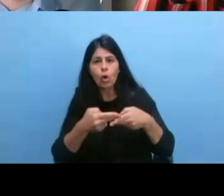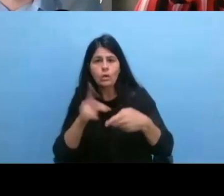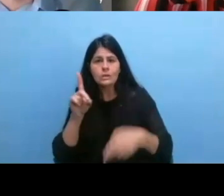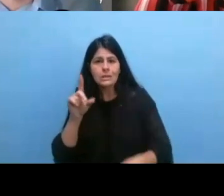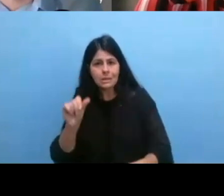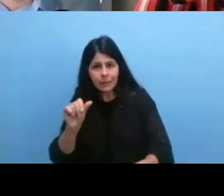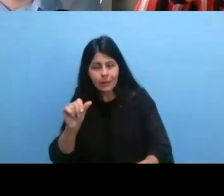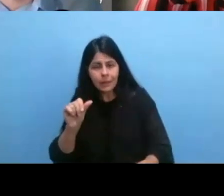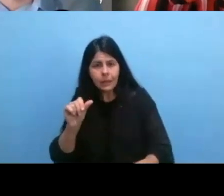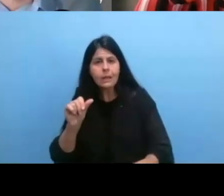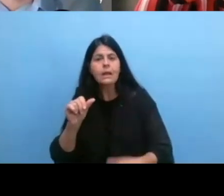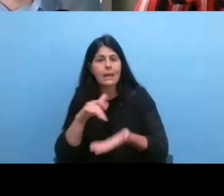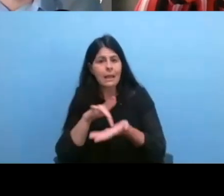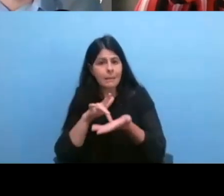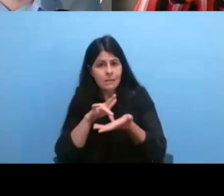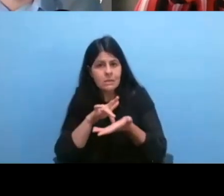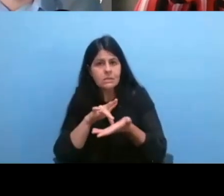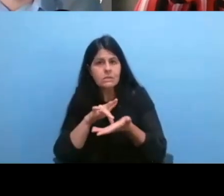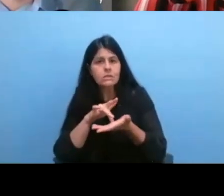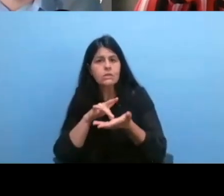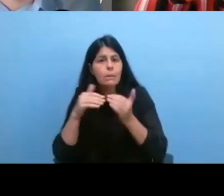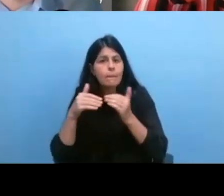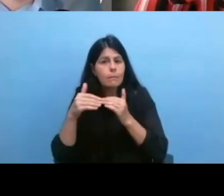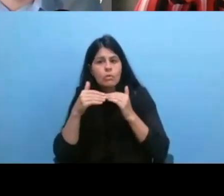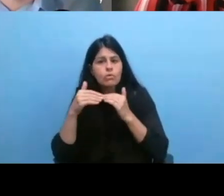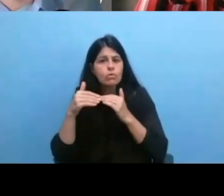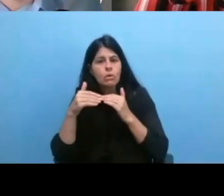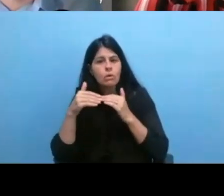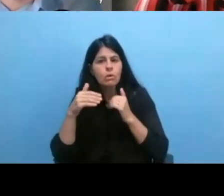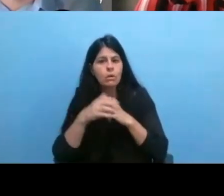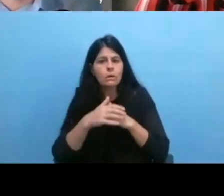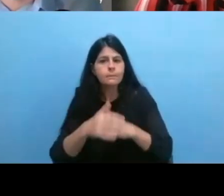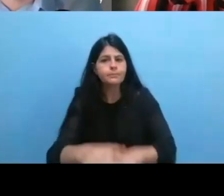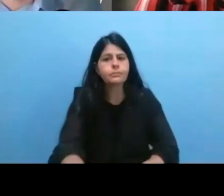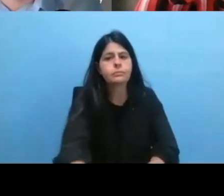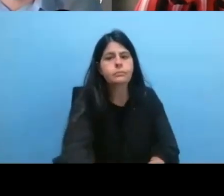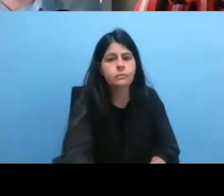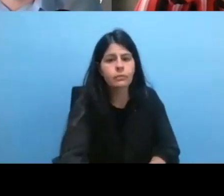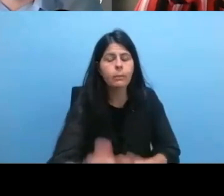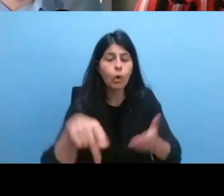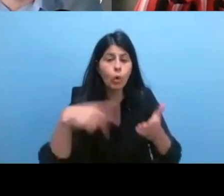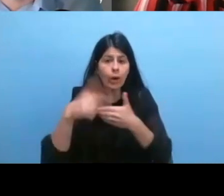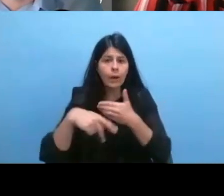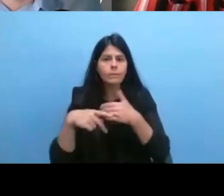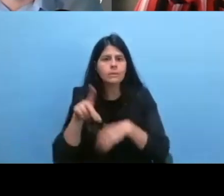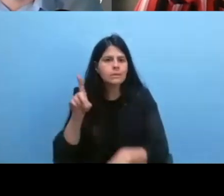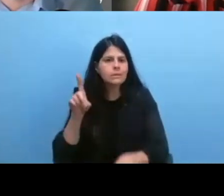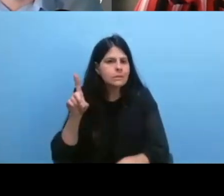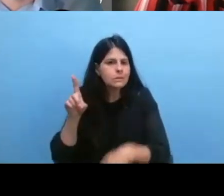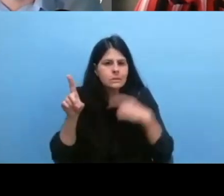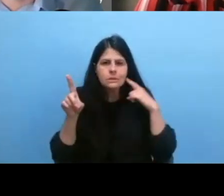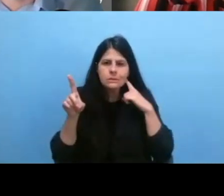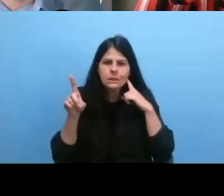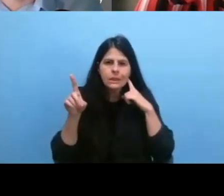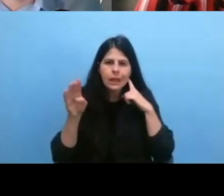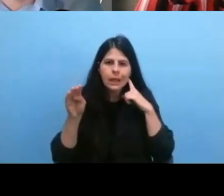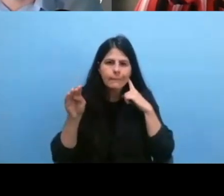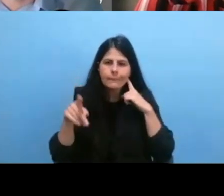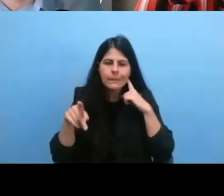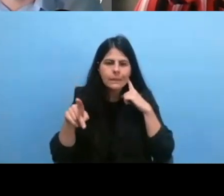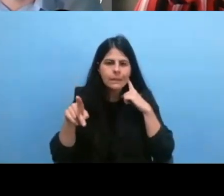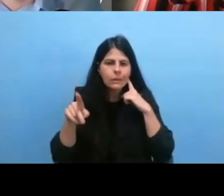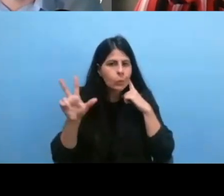Mutual Mentorship Program, or DM3P. We're on Twitter and we're on the web, and we encourage people from all levels of